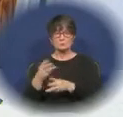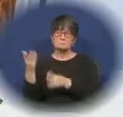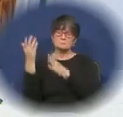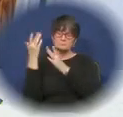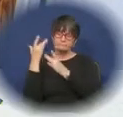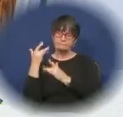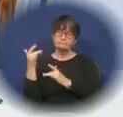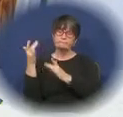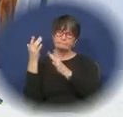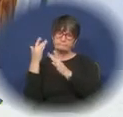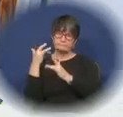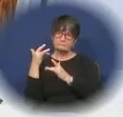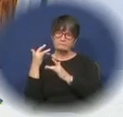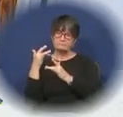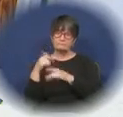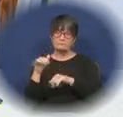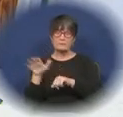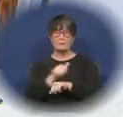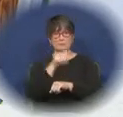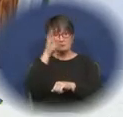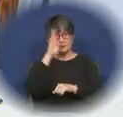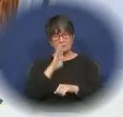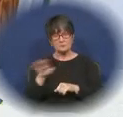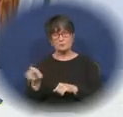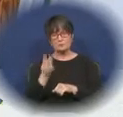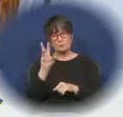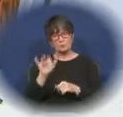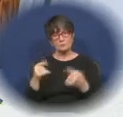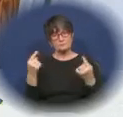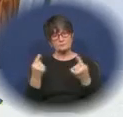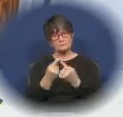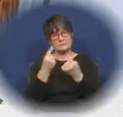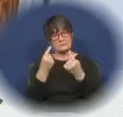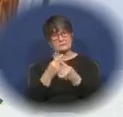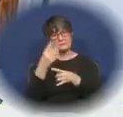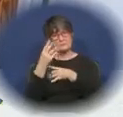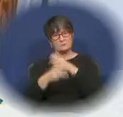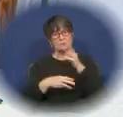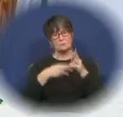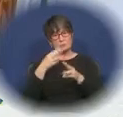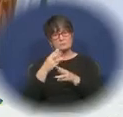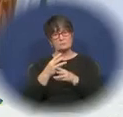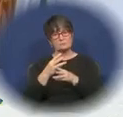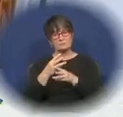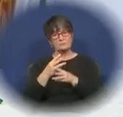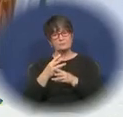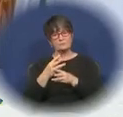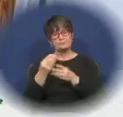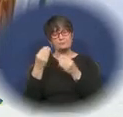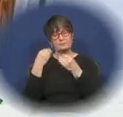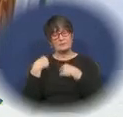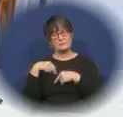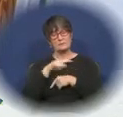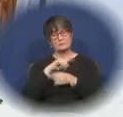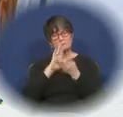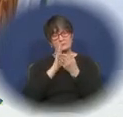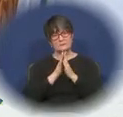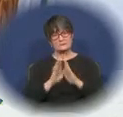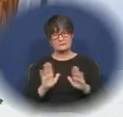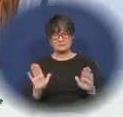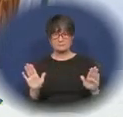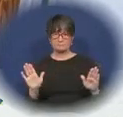world, have mercy on us. Lamb of God, you take away the sins of the world, grant us peace.